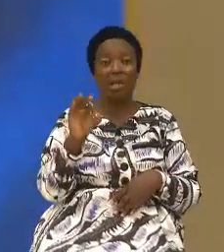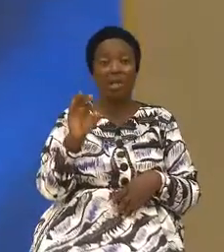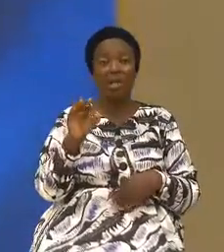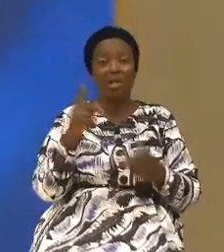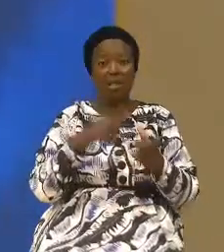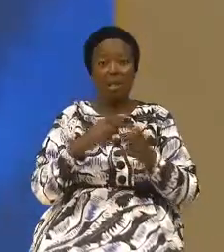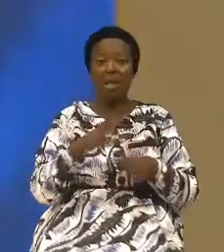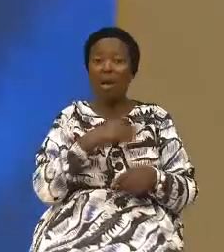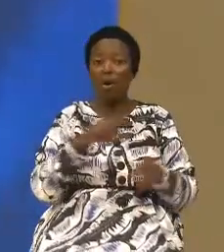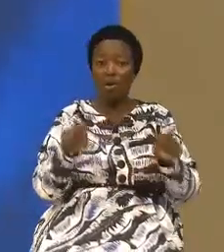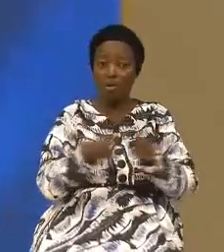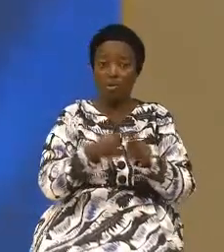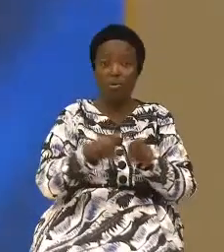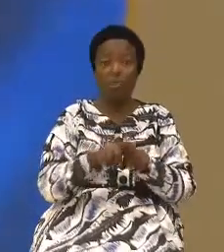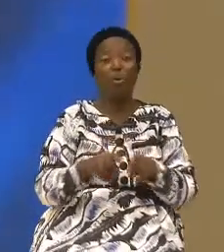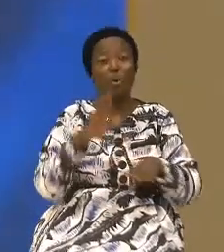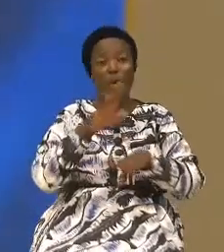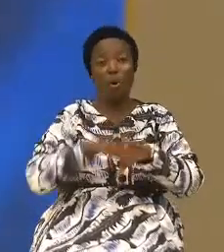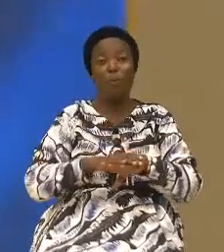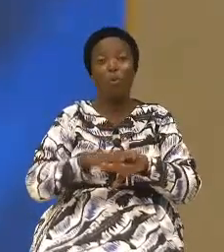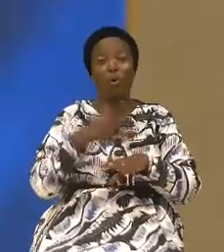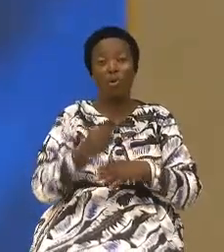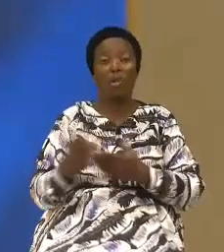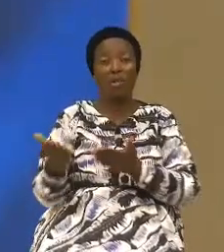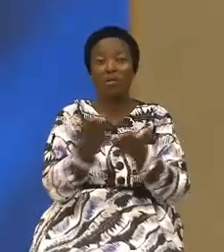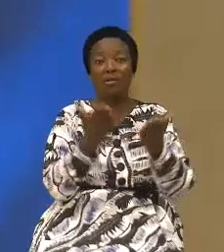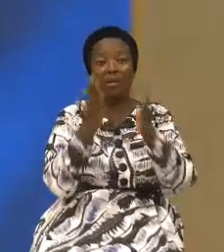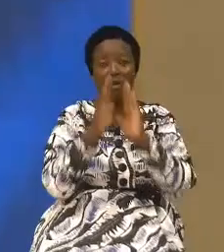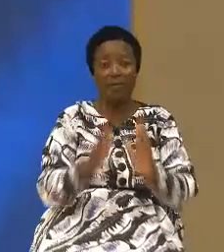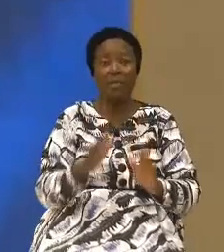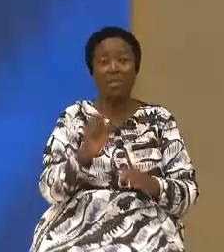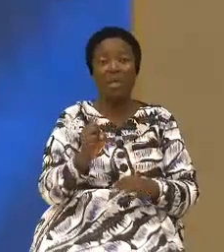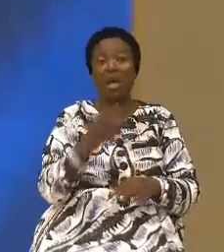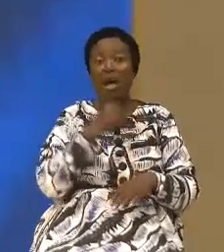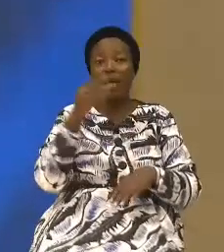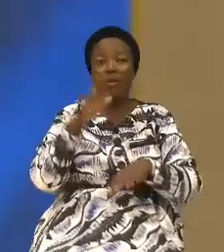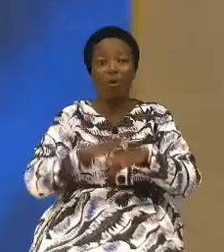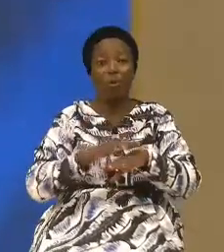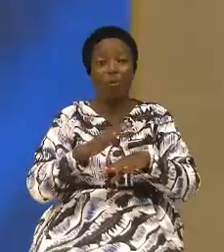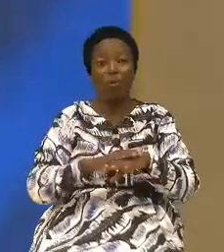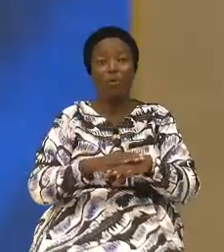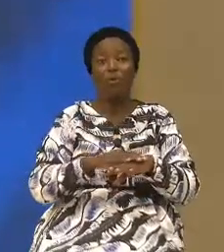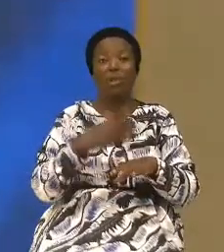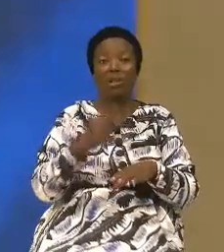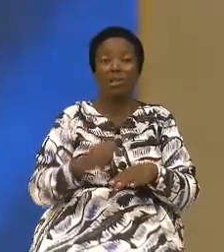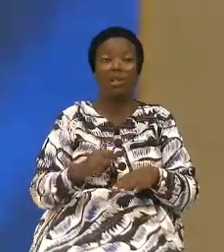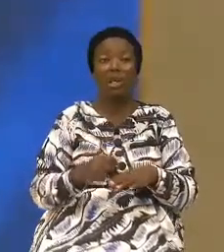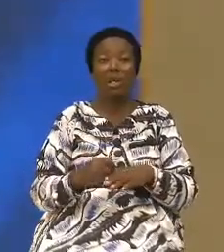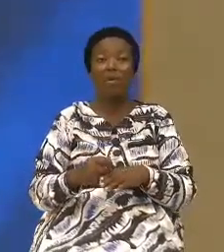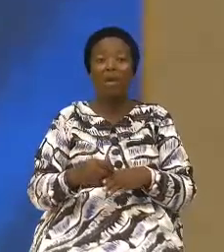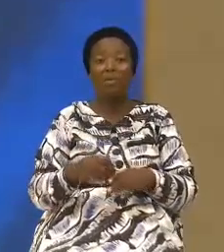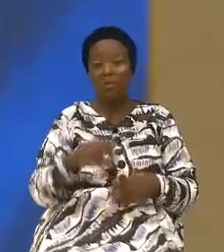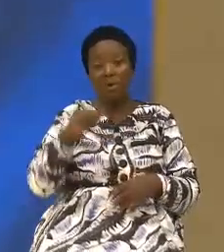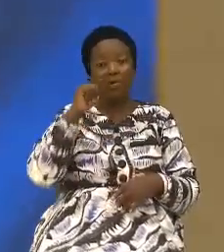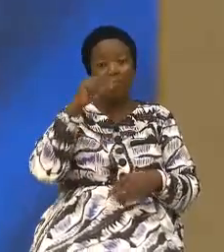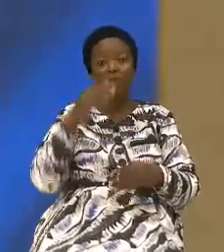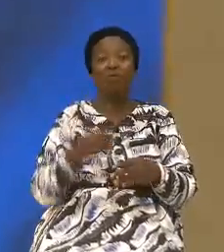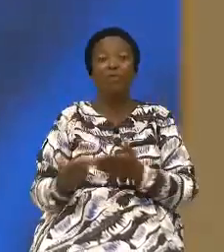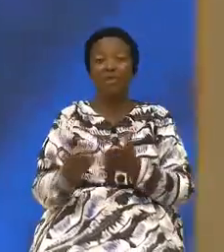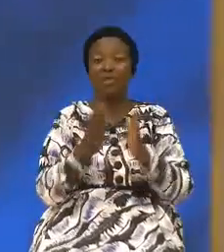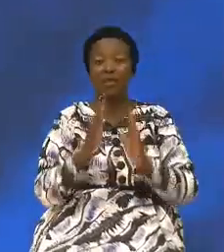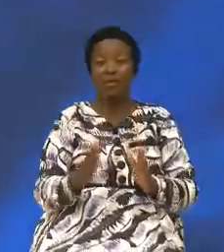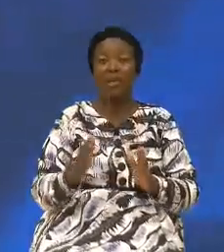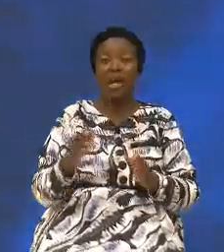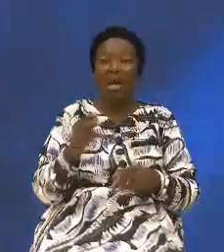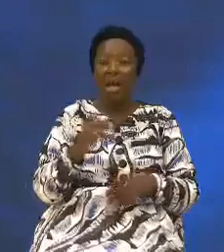also upon the servants and upon the handmaids in those days, these are the days, I